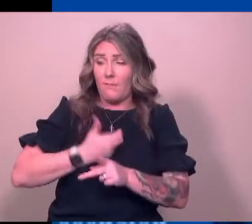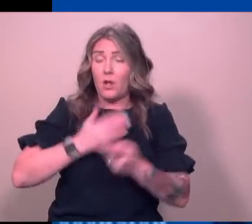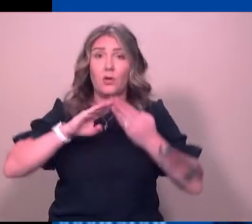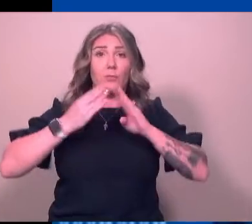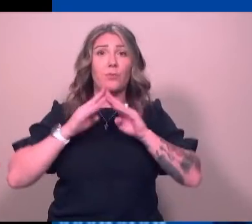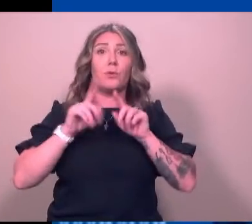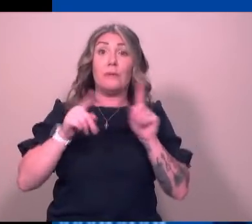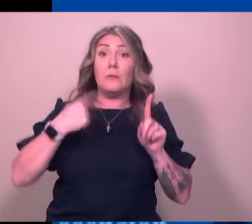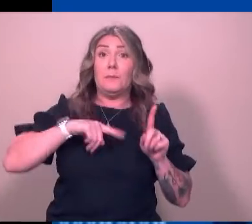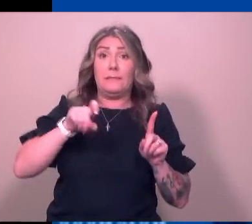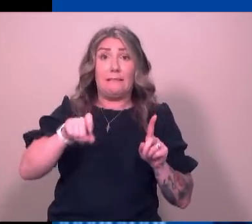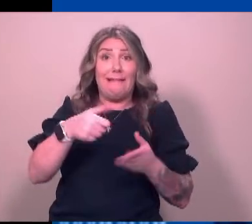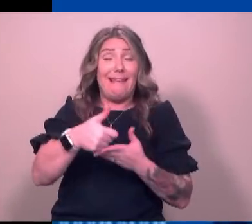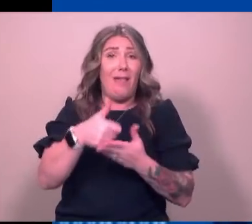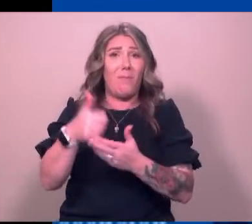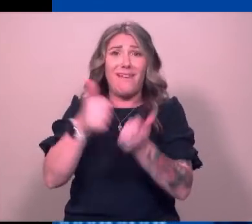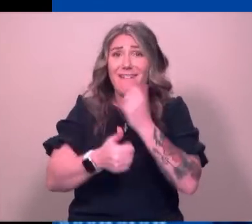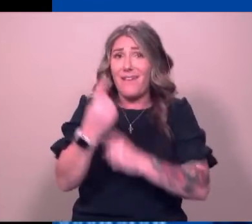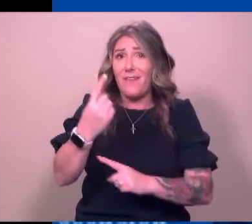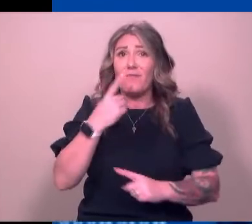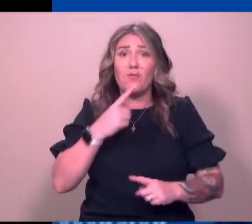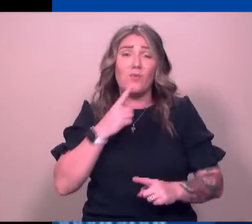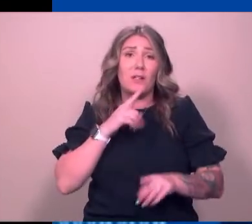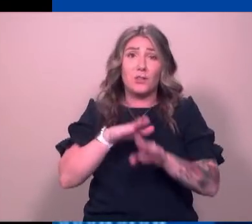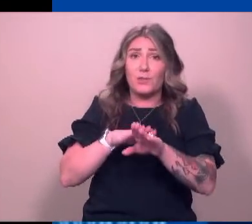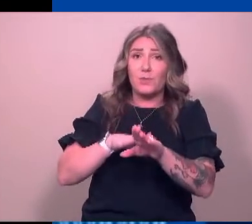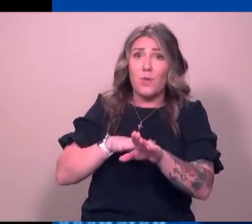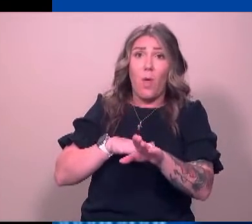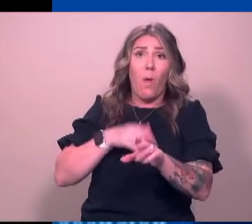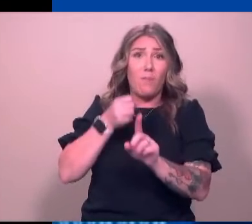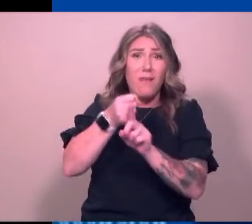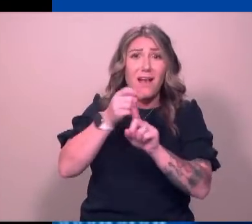need the help of everyone to be able to slow down the pandemic.